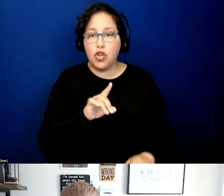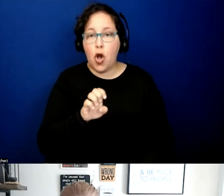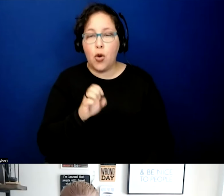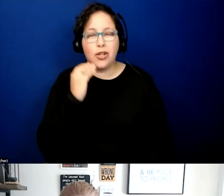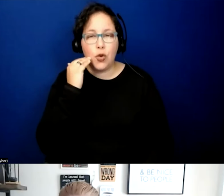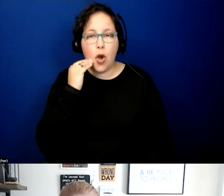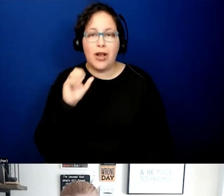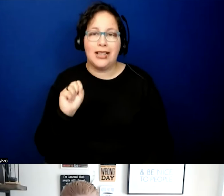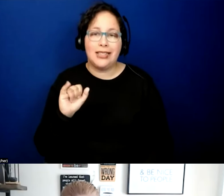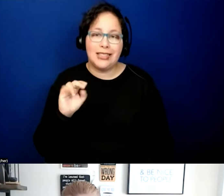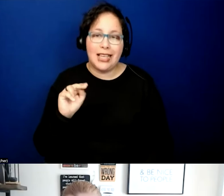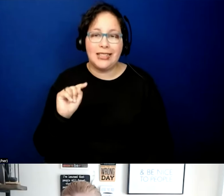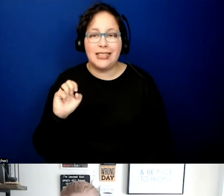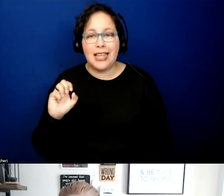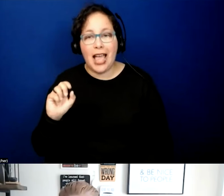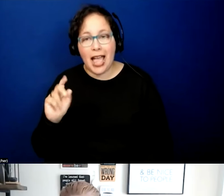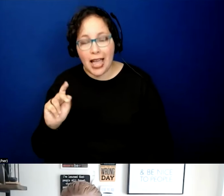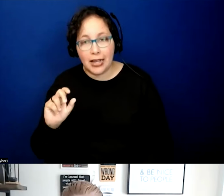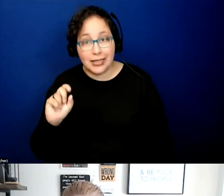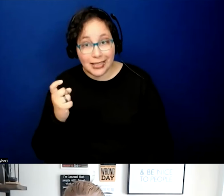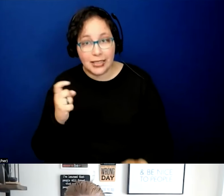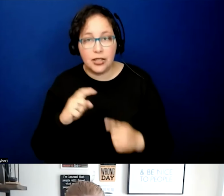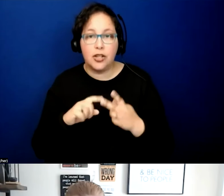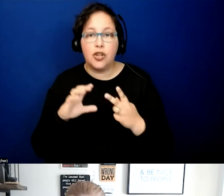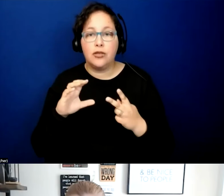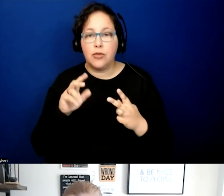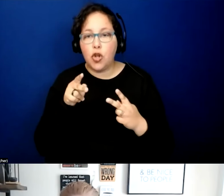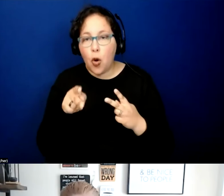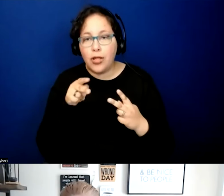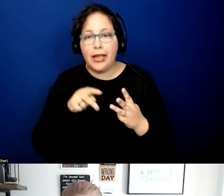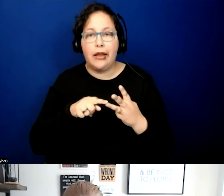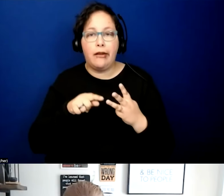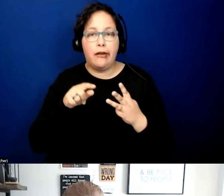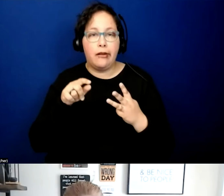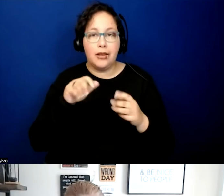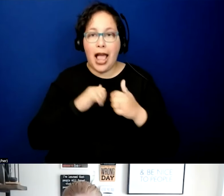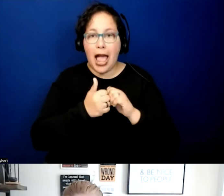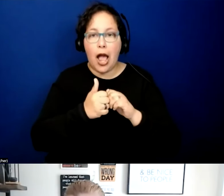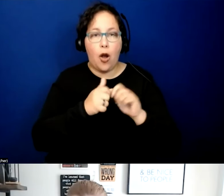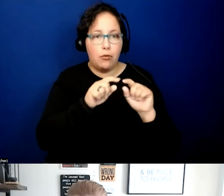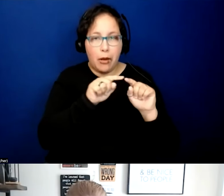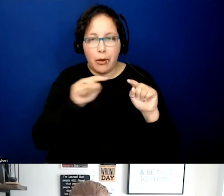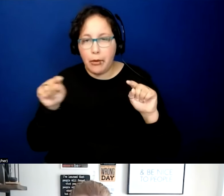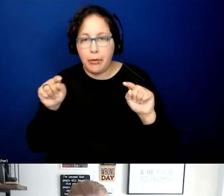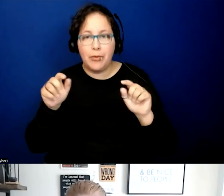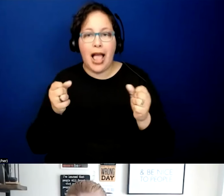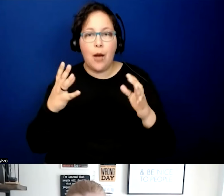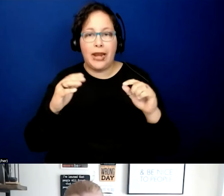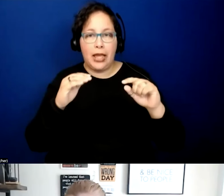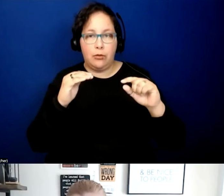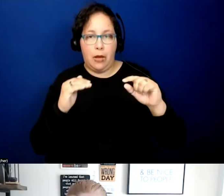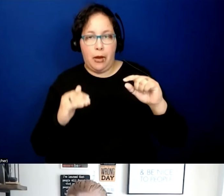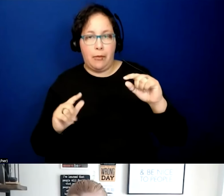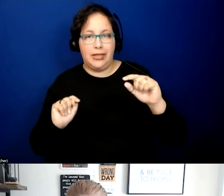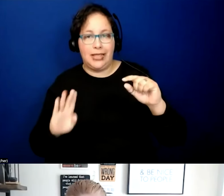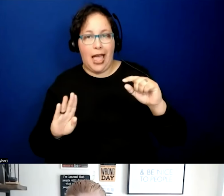and semicolons and all those things. And those, and how the code is structured and how many indents or tabs, however you